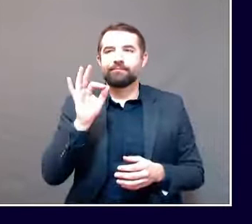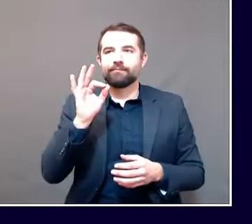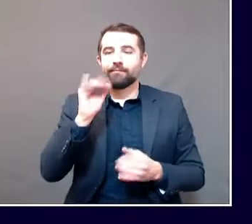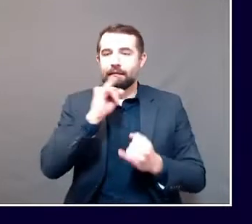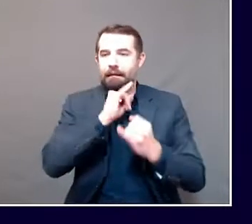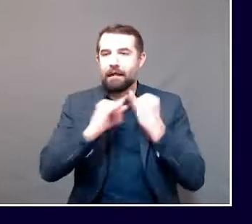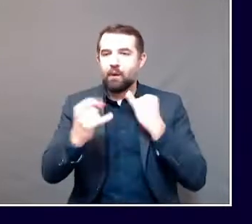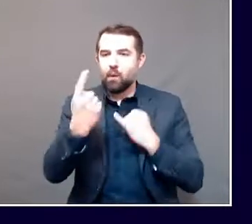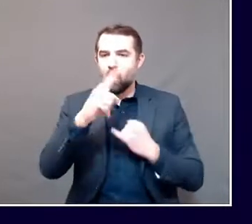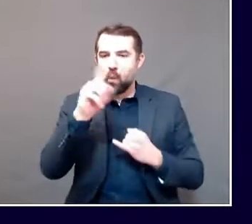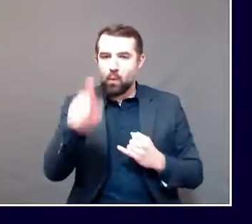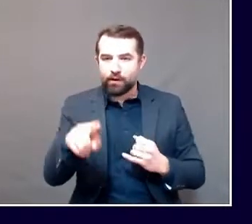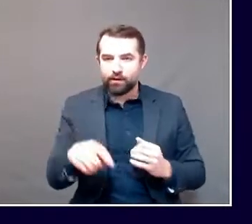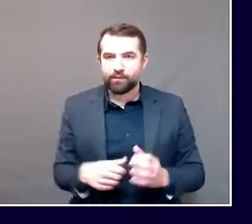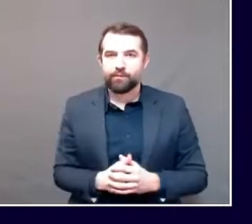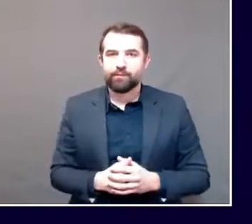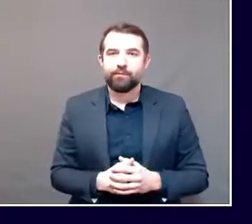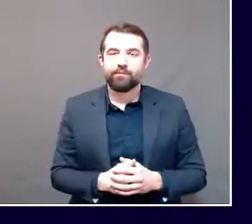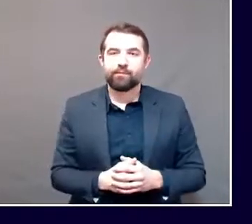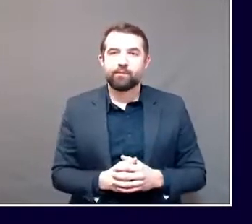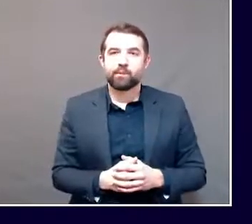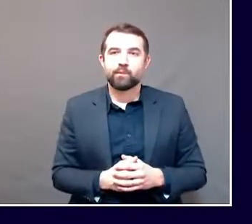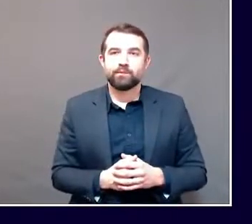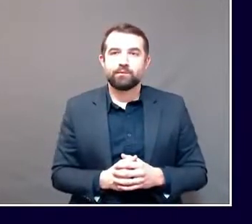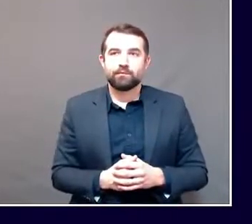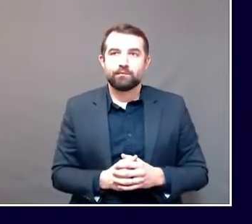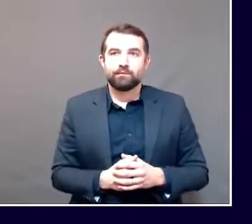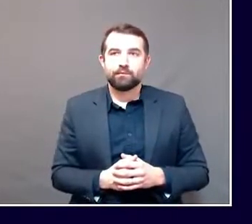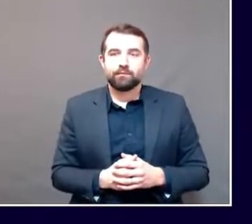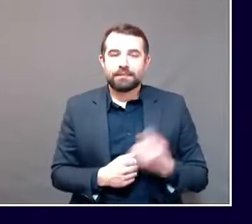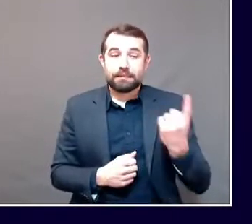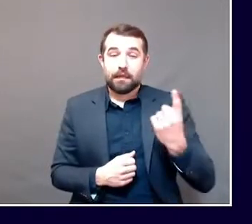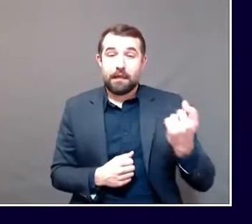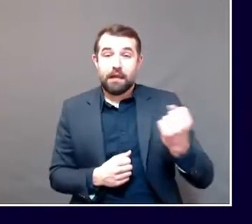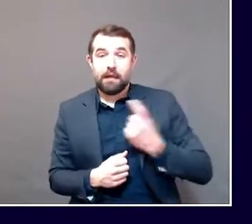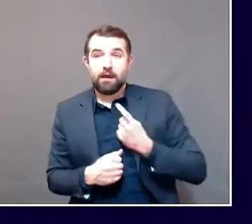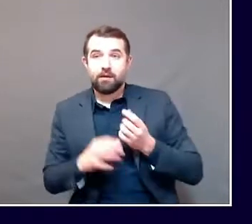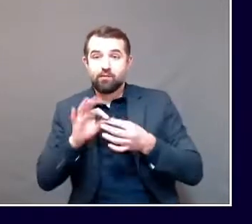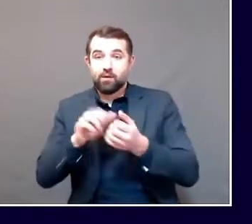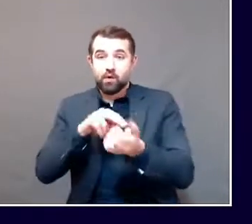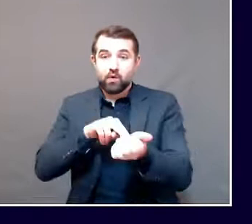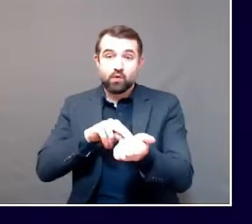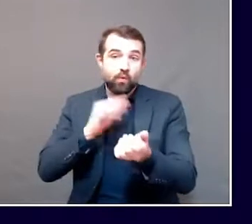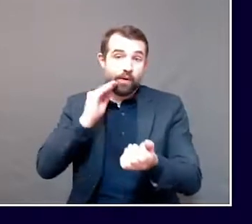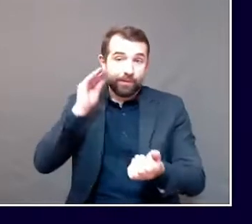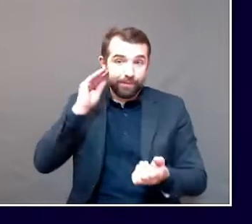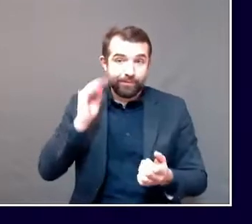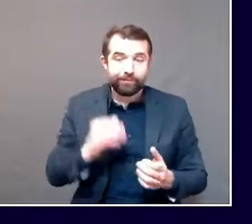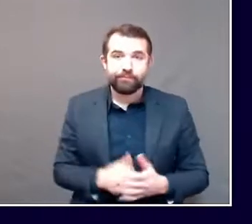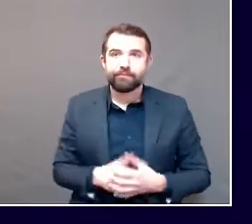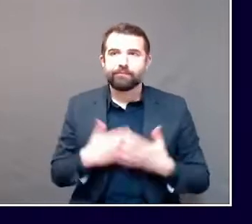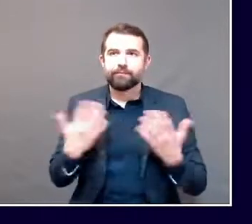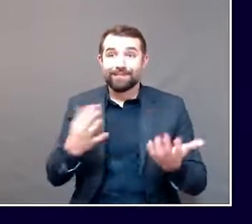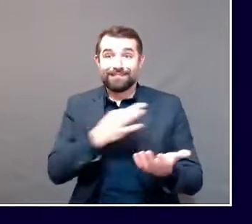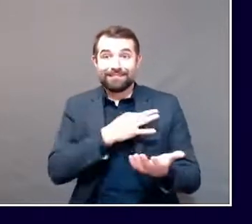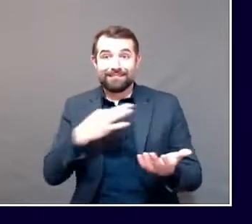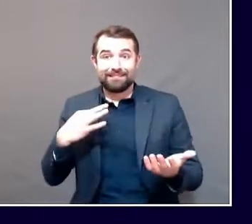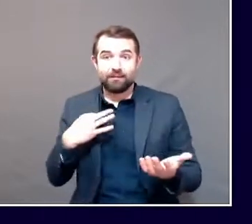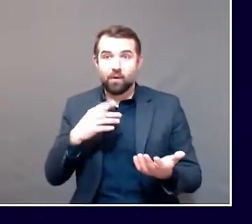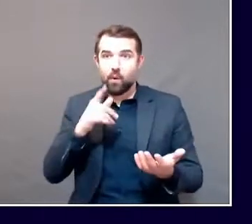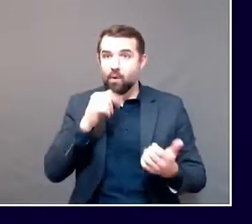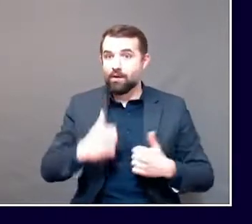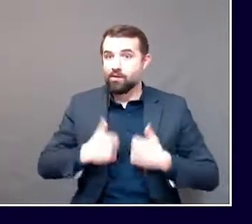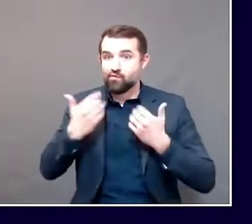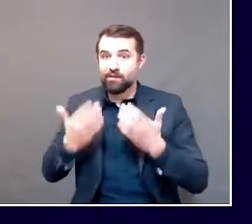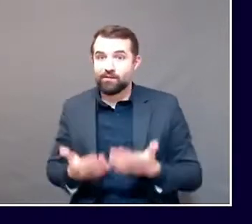She asks, at nursing homes, once staff and residents have received their second dose